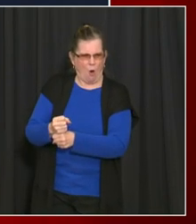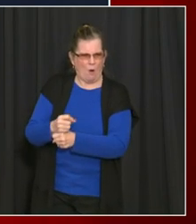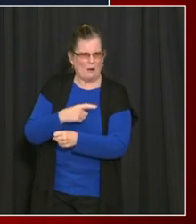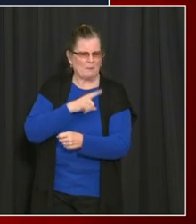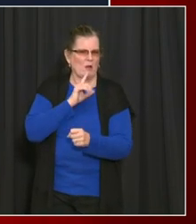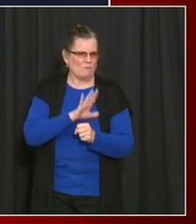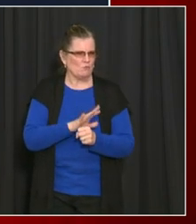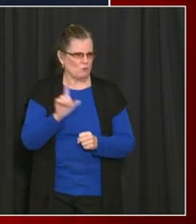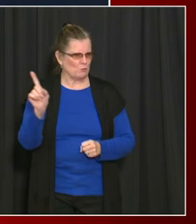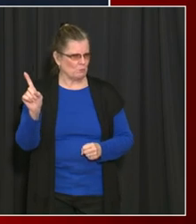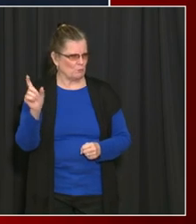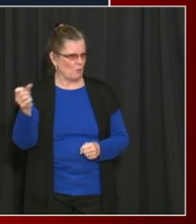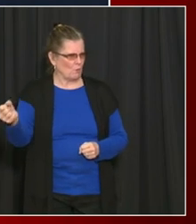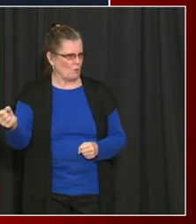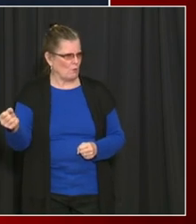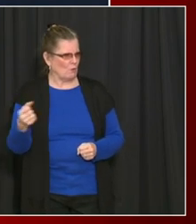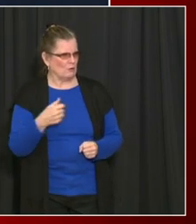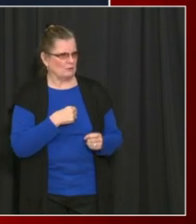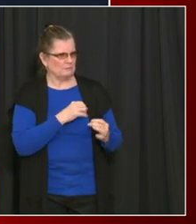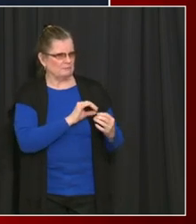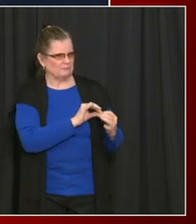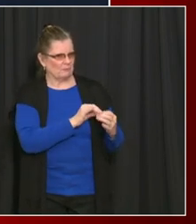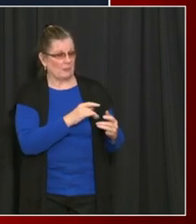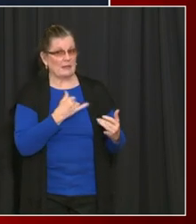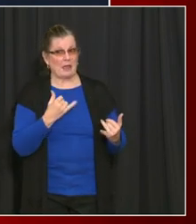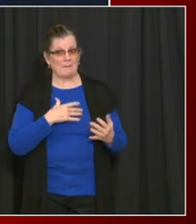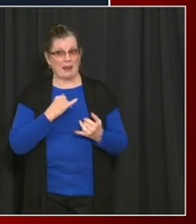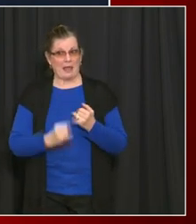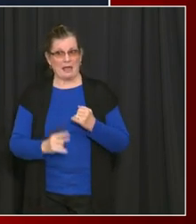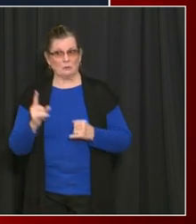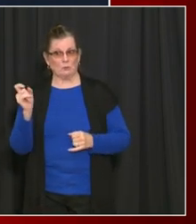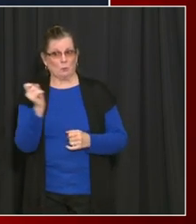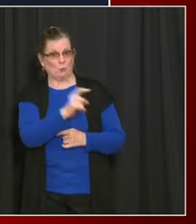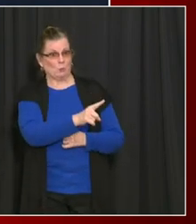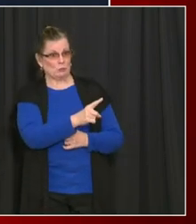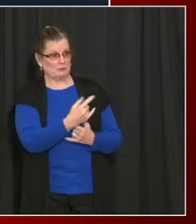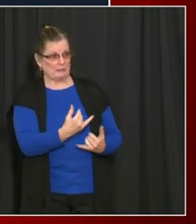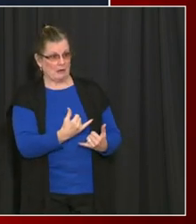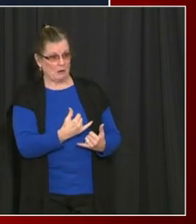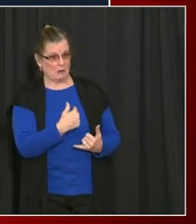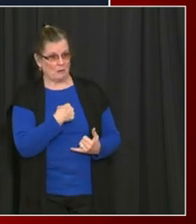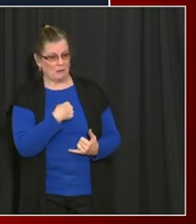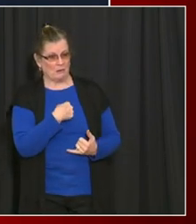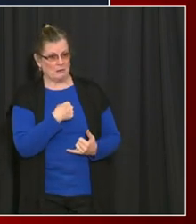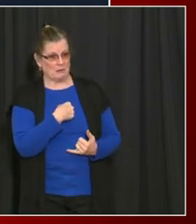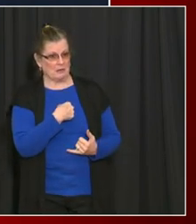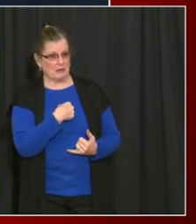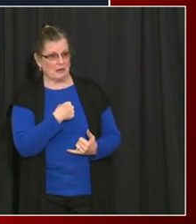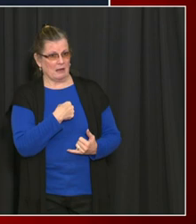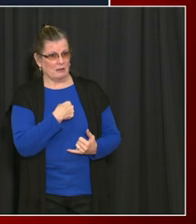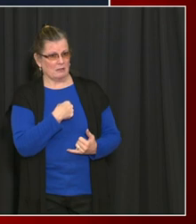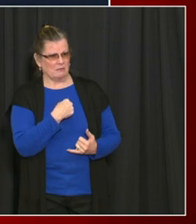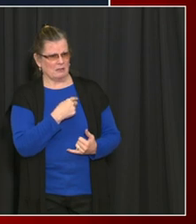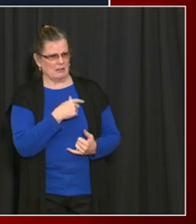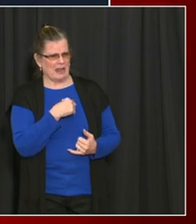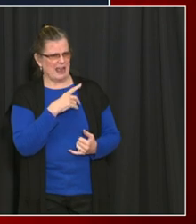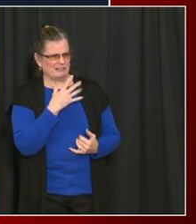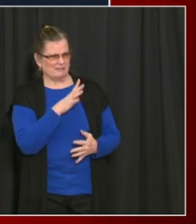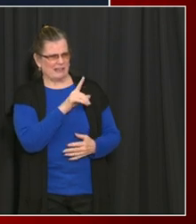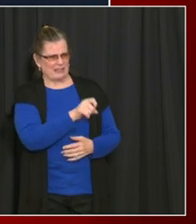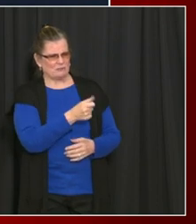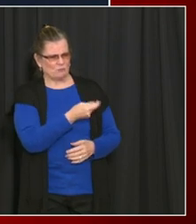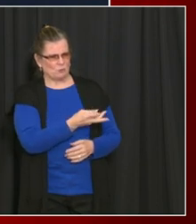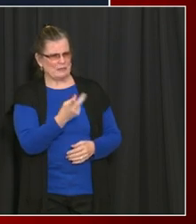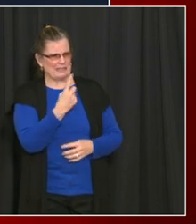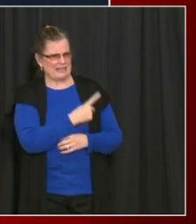with our guidance. Okay. And my last question is, and I asked about this a few days ago, and your